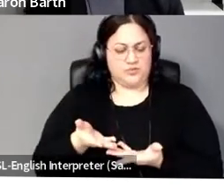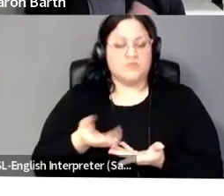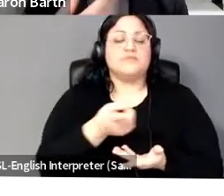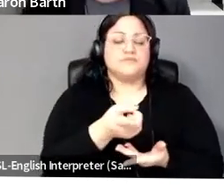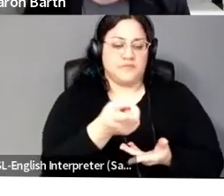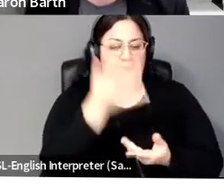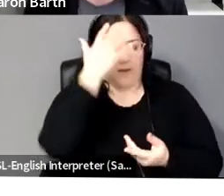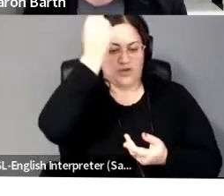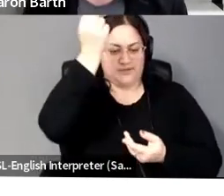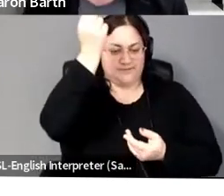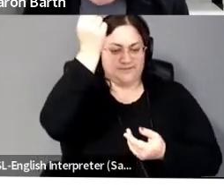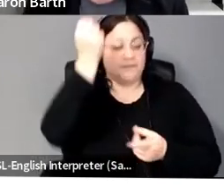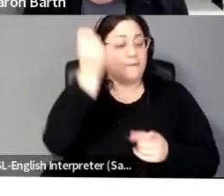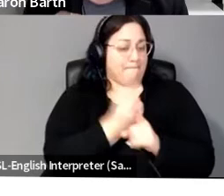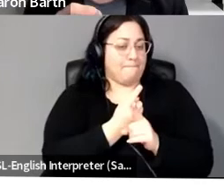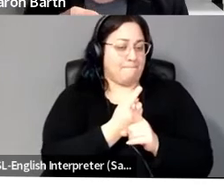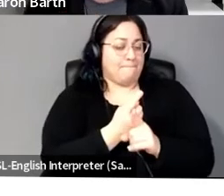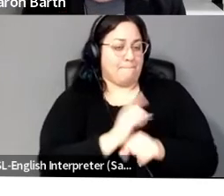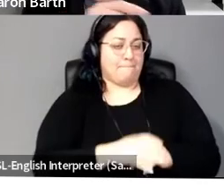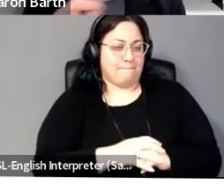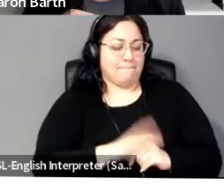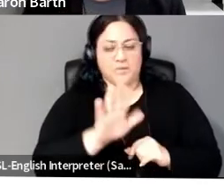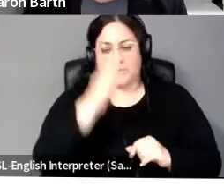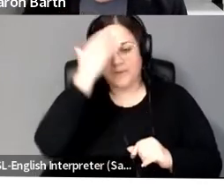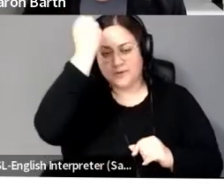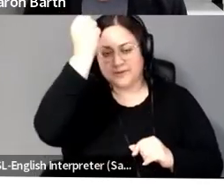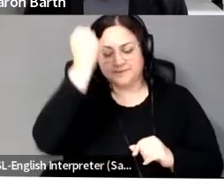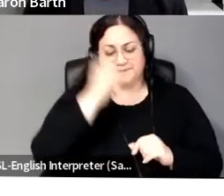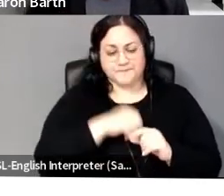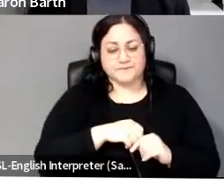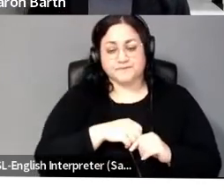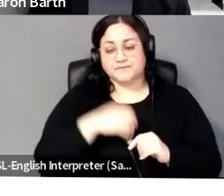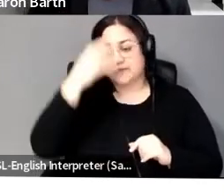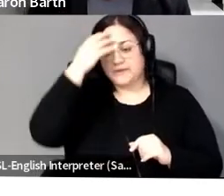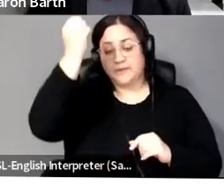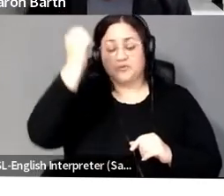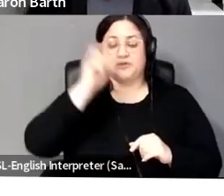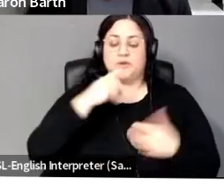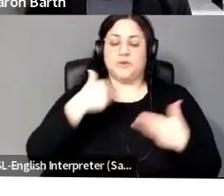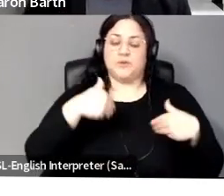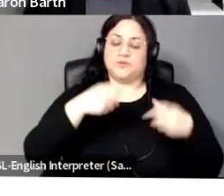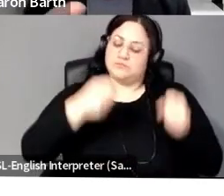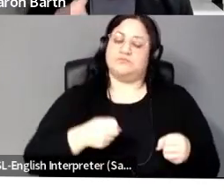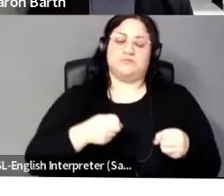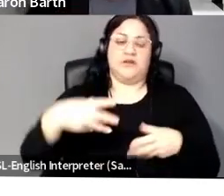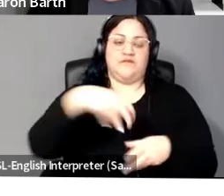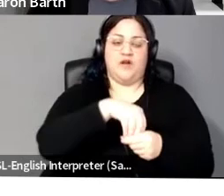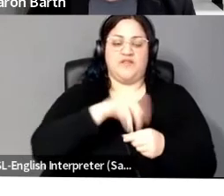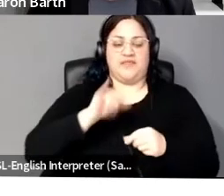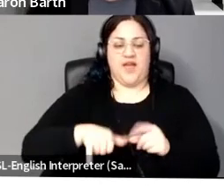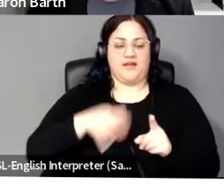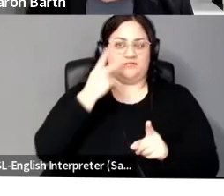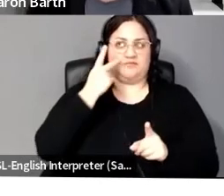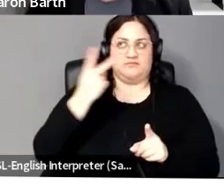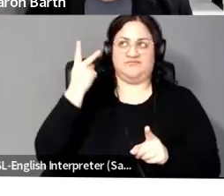Yeah, memory. So memory plays a huge role in our intuition. Now, here's the thing about